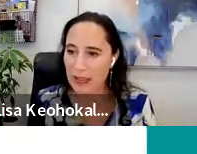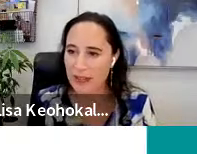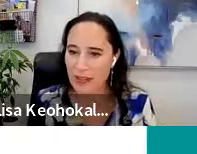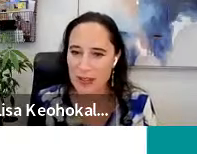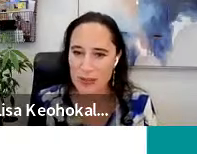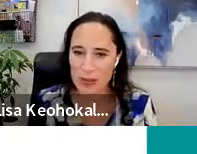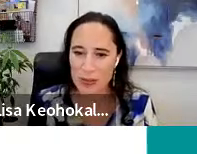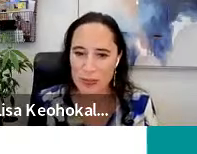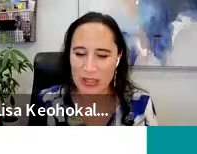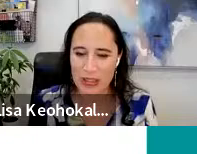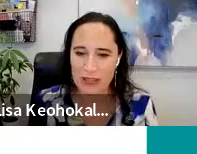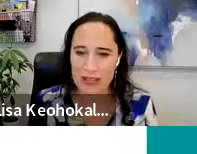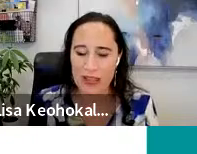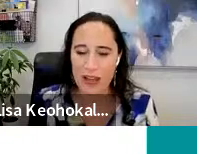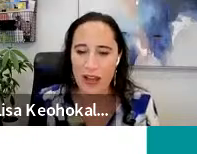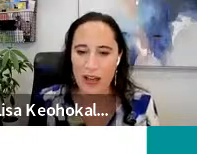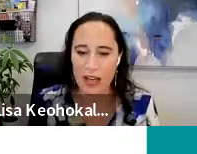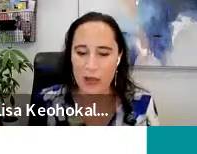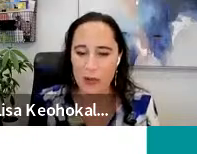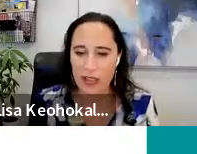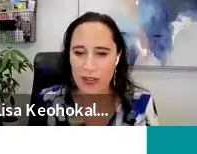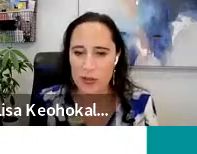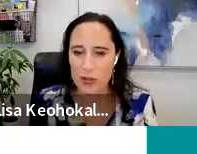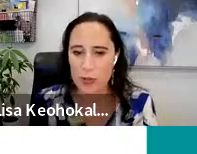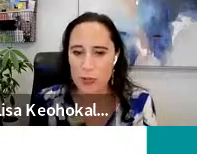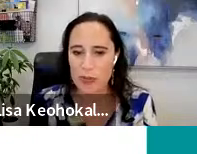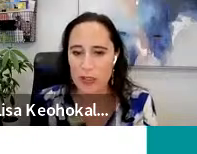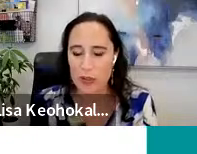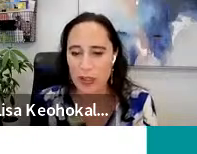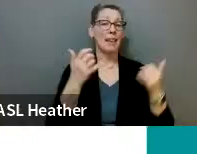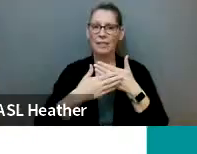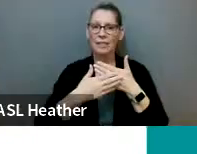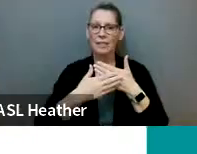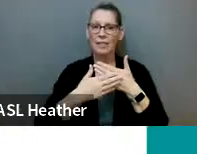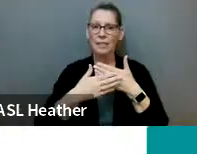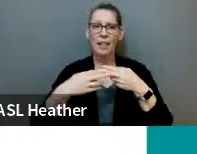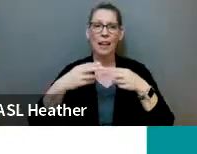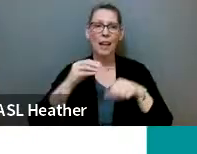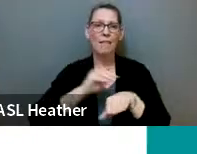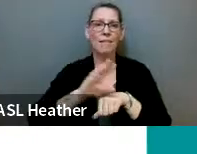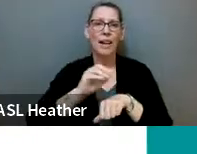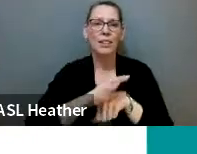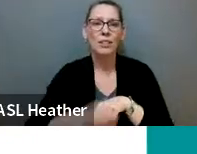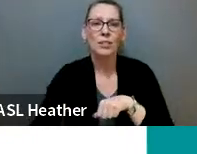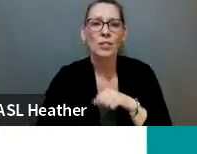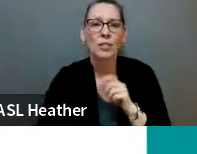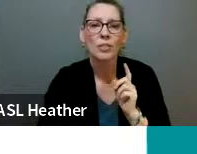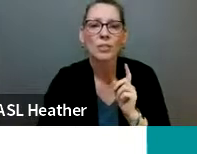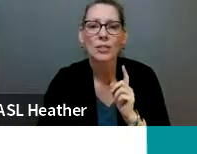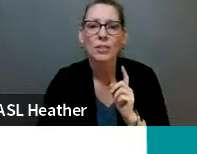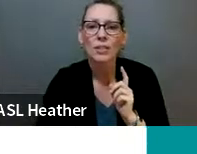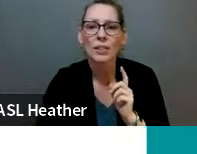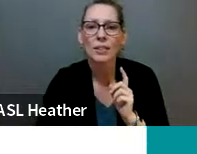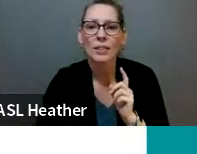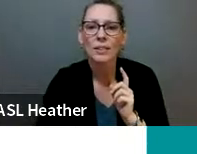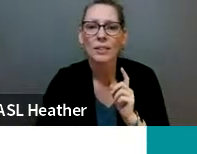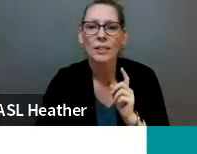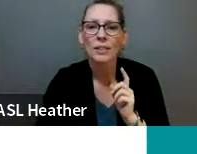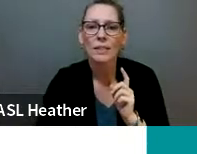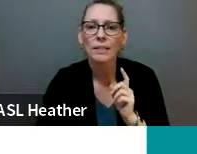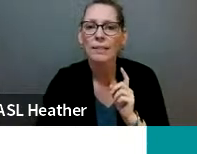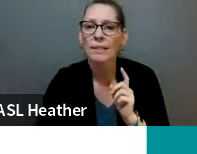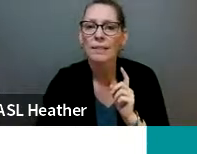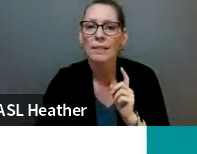next upcoming advisory group meetings. Our equity advisory group is May 20th from 5:30 to 7:30, and our community